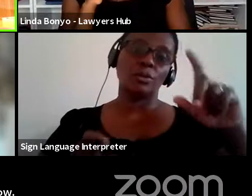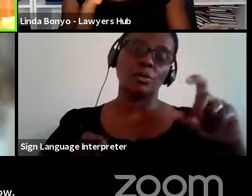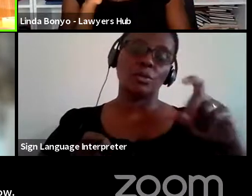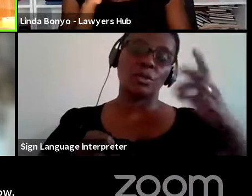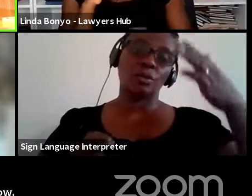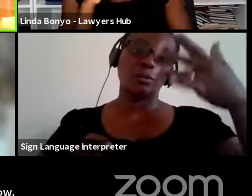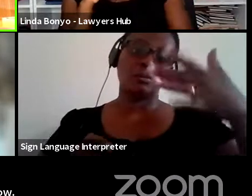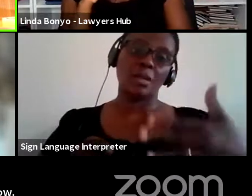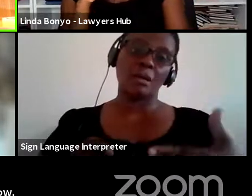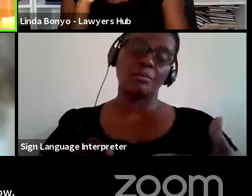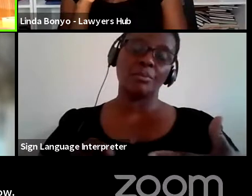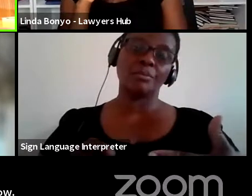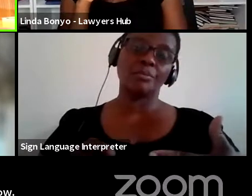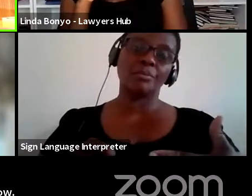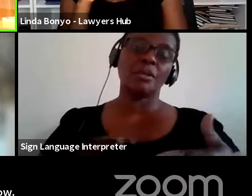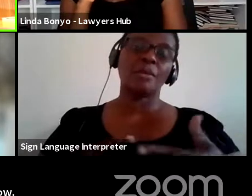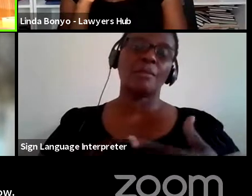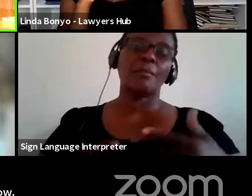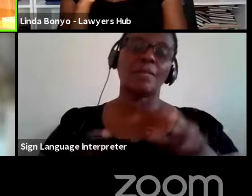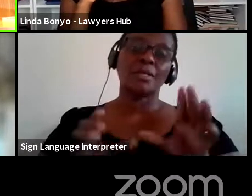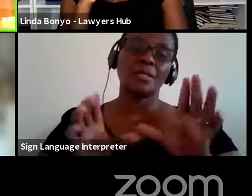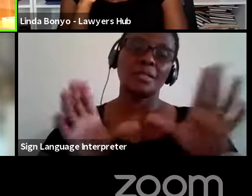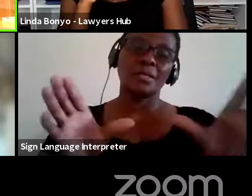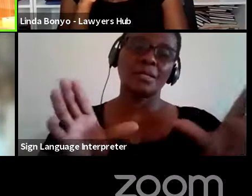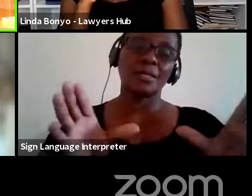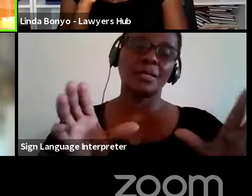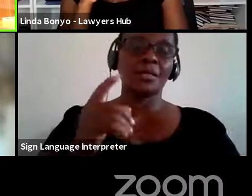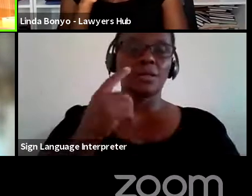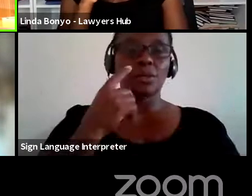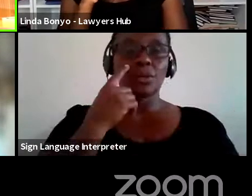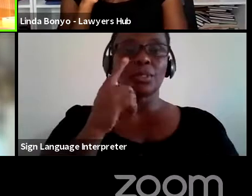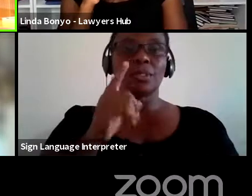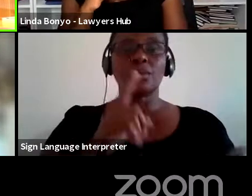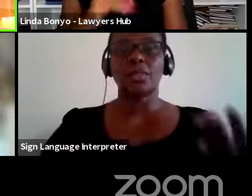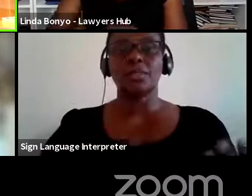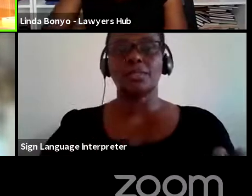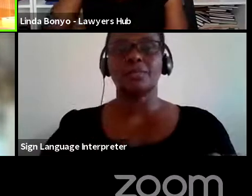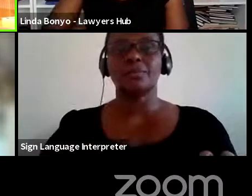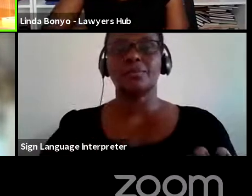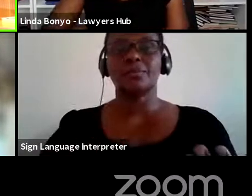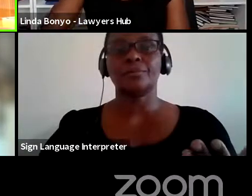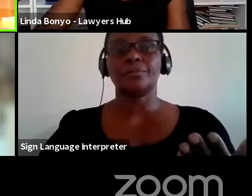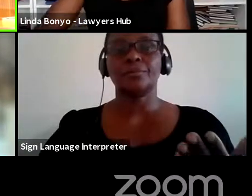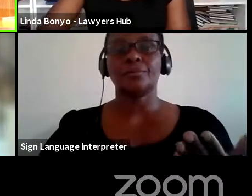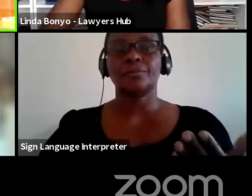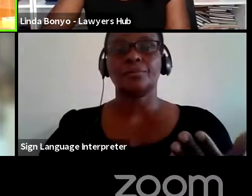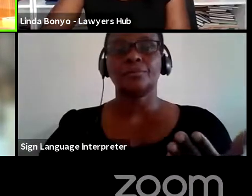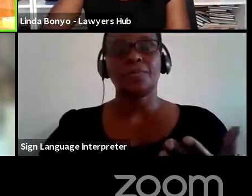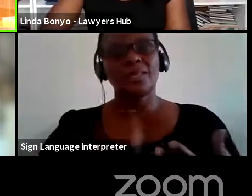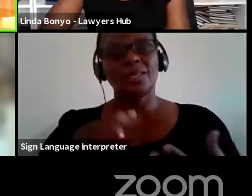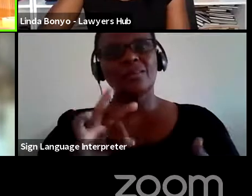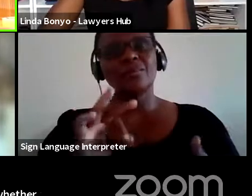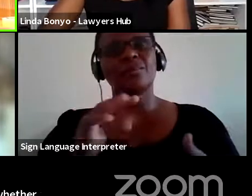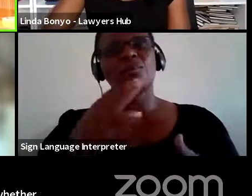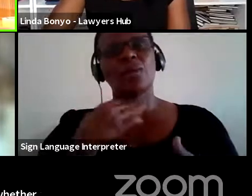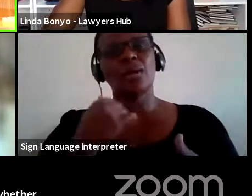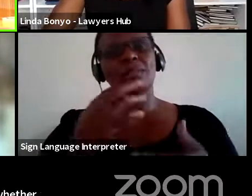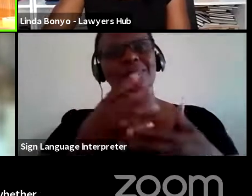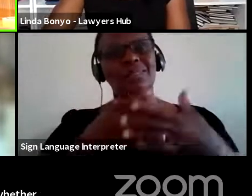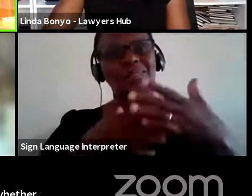we looked at we looked at whether more detail was needed, whether additional principles were